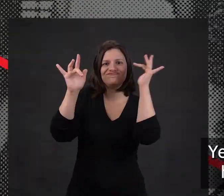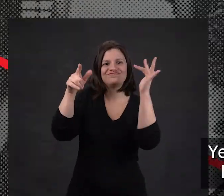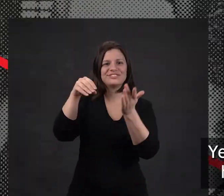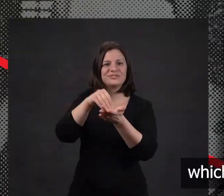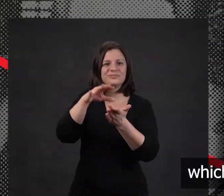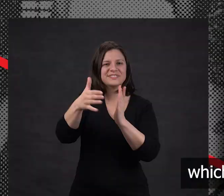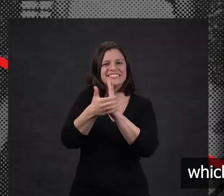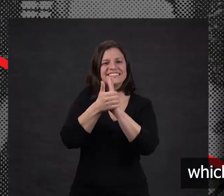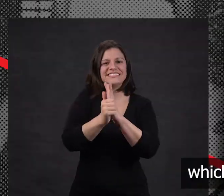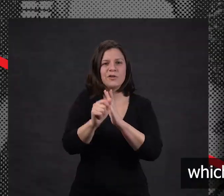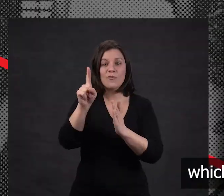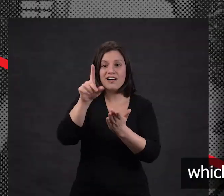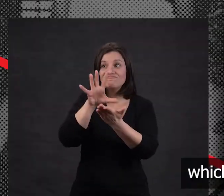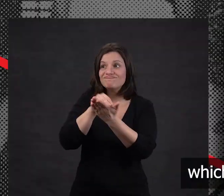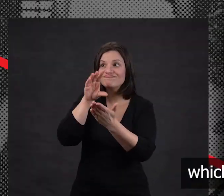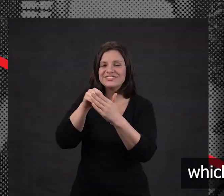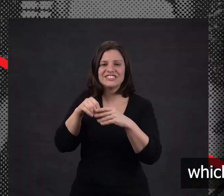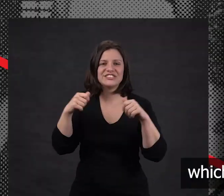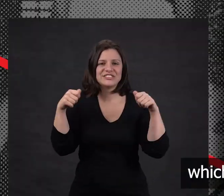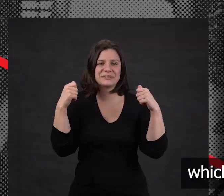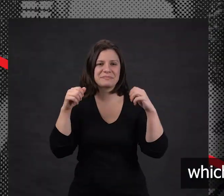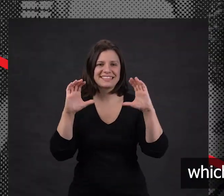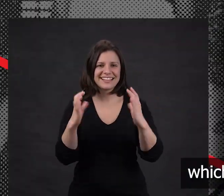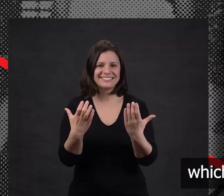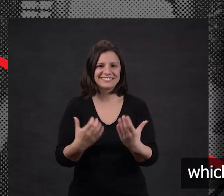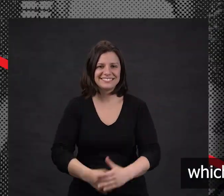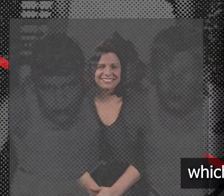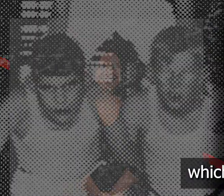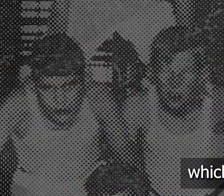skills, which they'd learned in gym class.